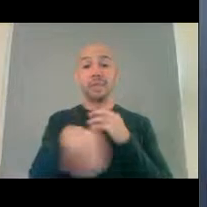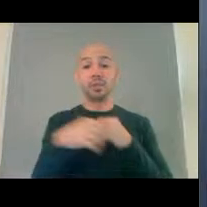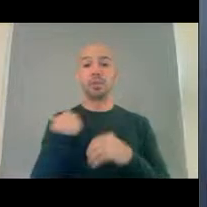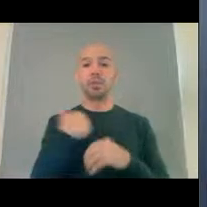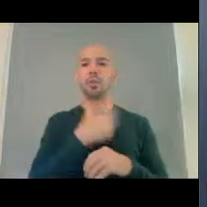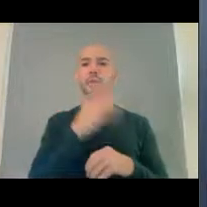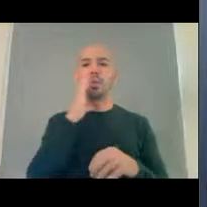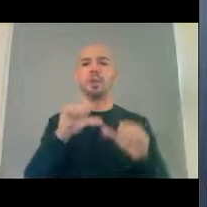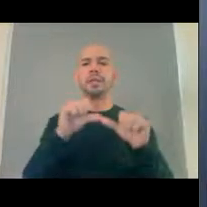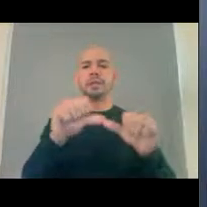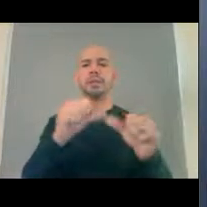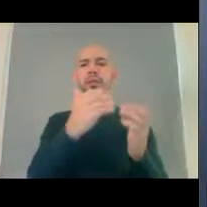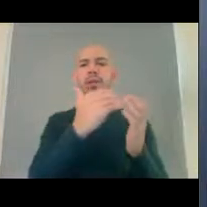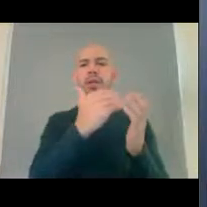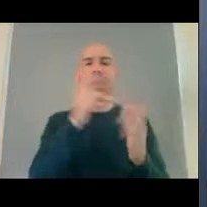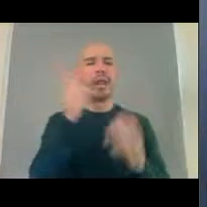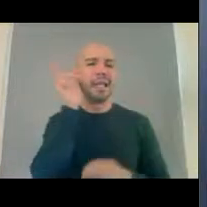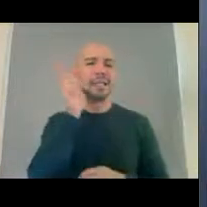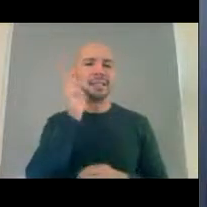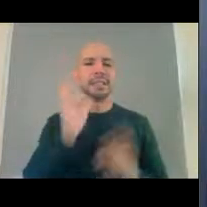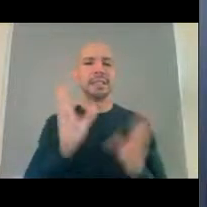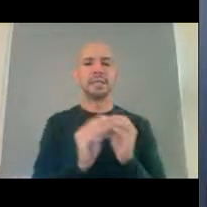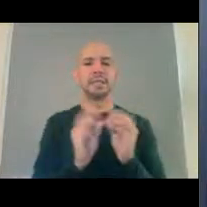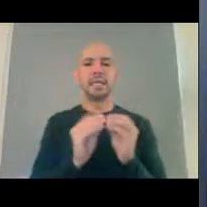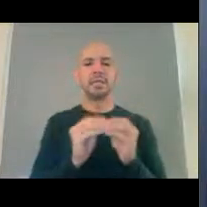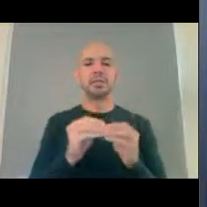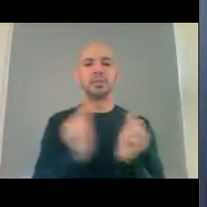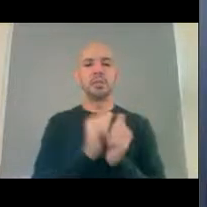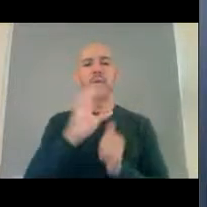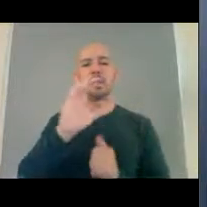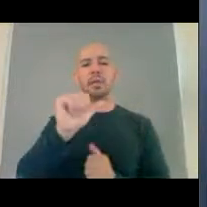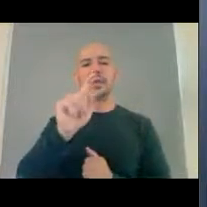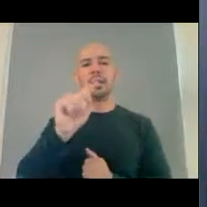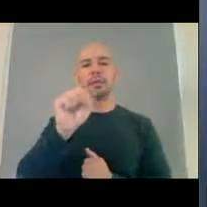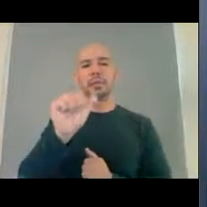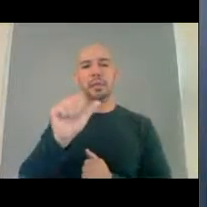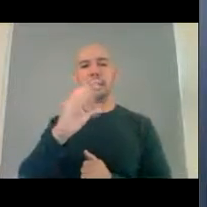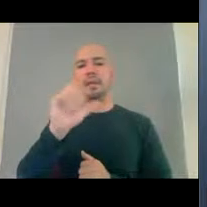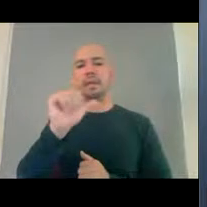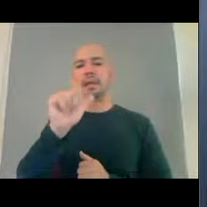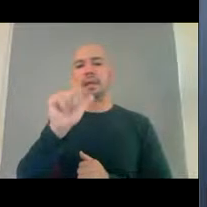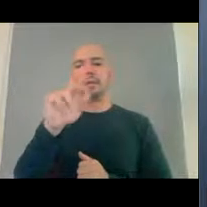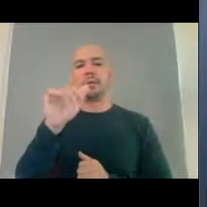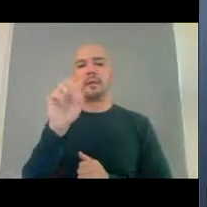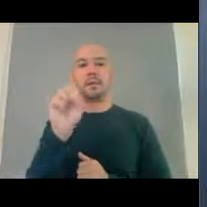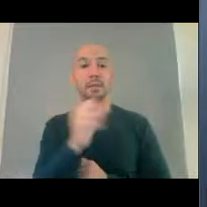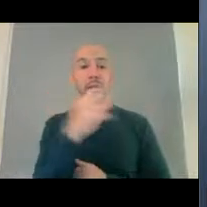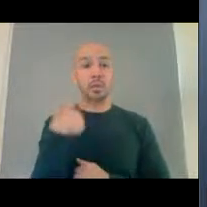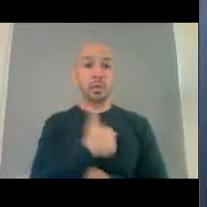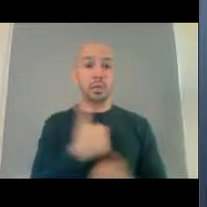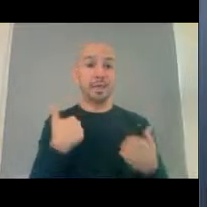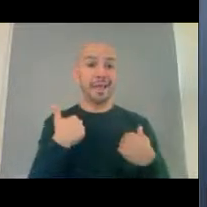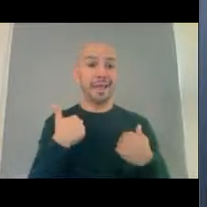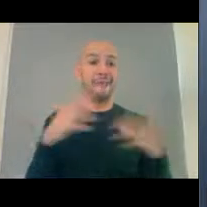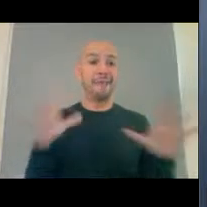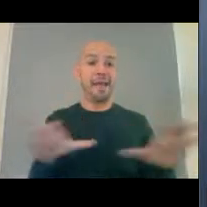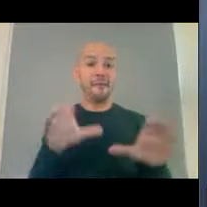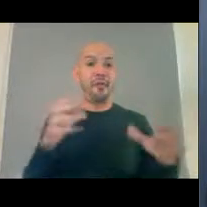continuing our list continuing our listening sessions with calsta and caltrans and we have an update on that effort in tab 13.